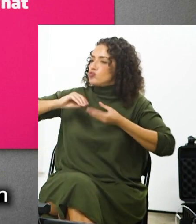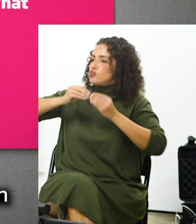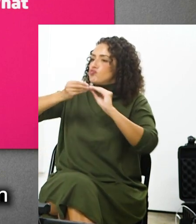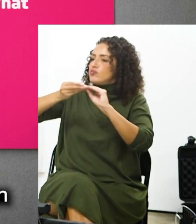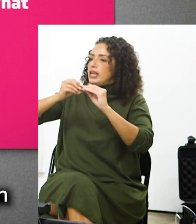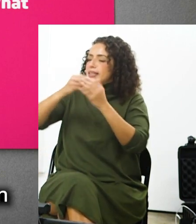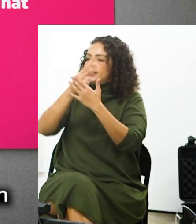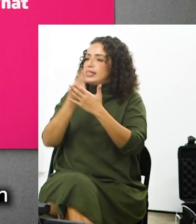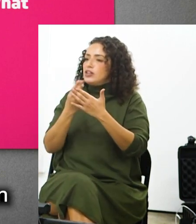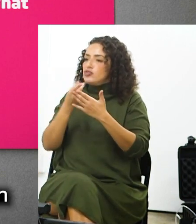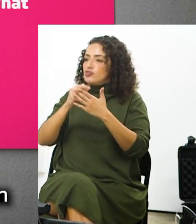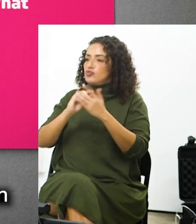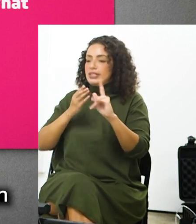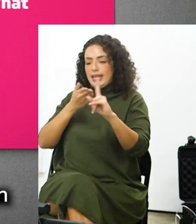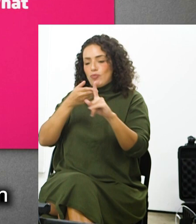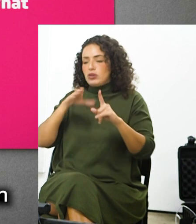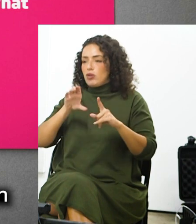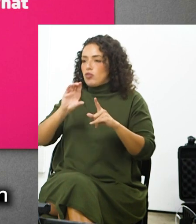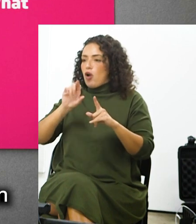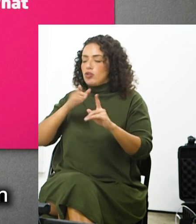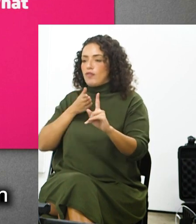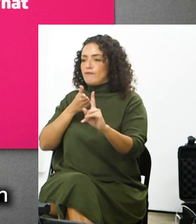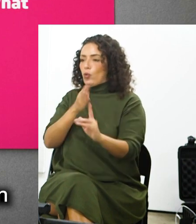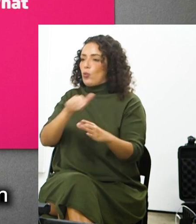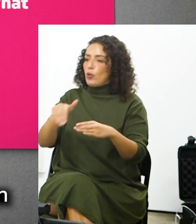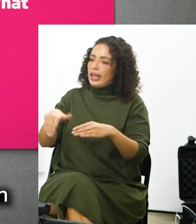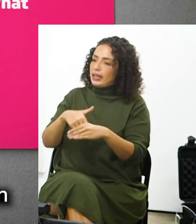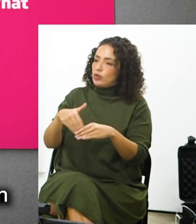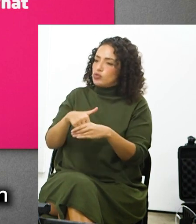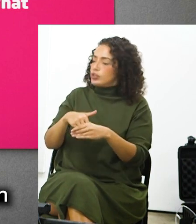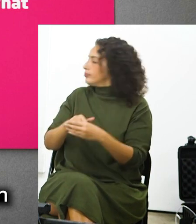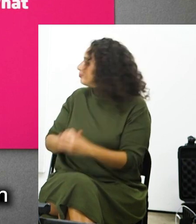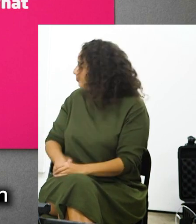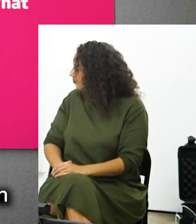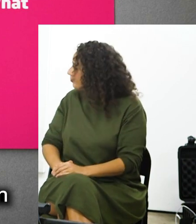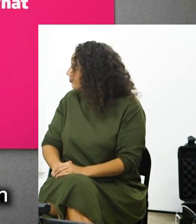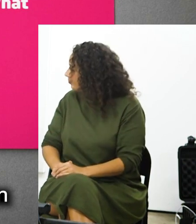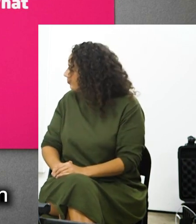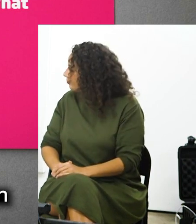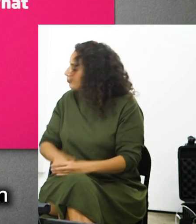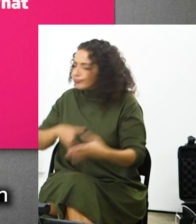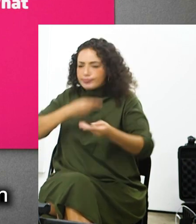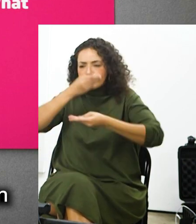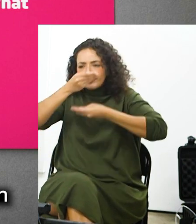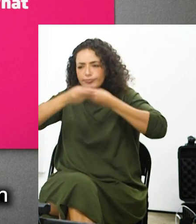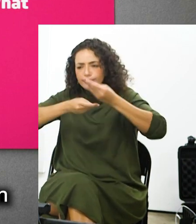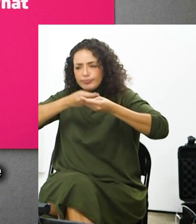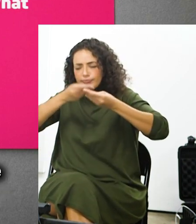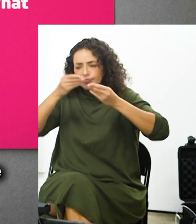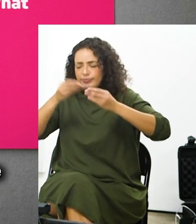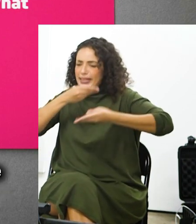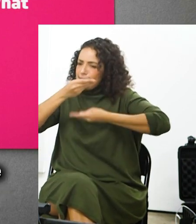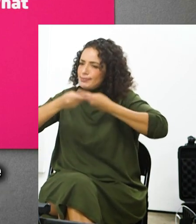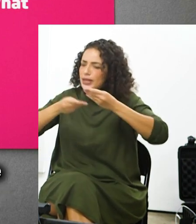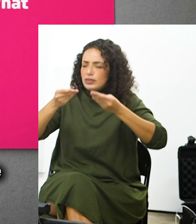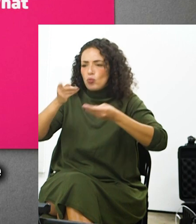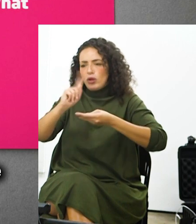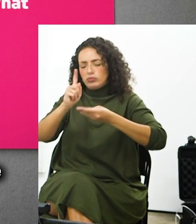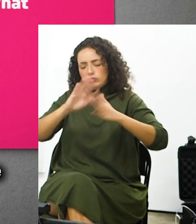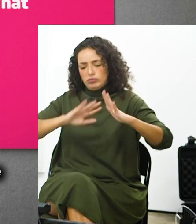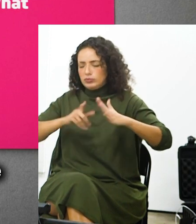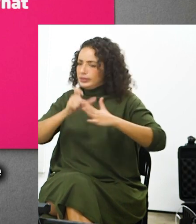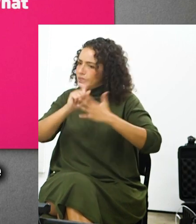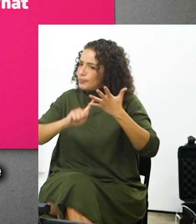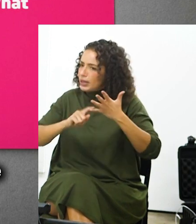Inclusion, which explore the about how barriers can be removed and